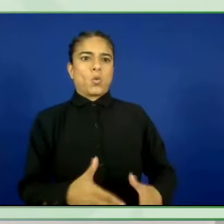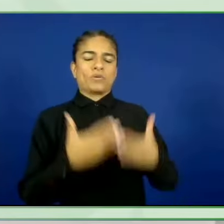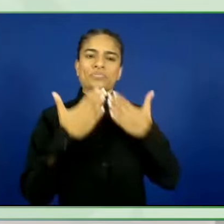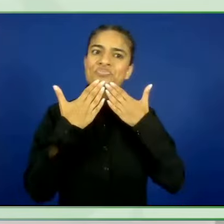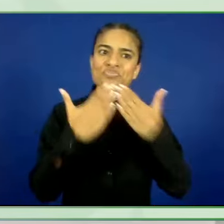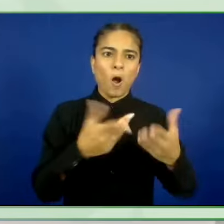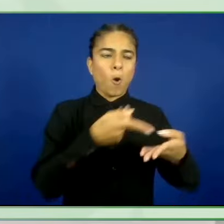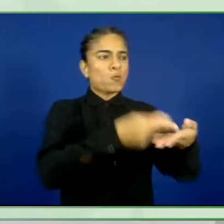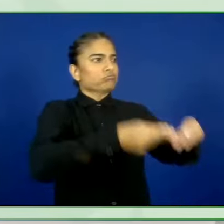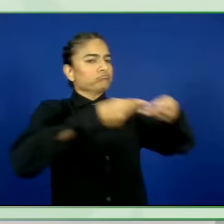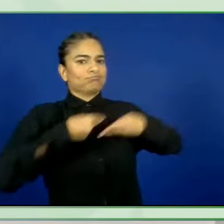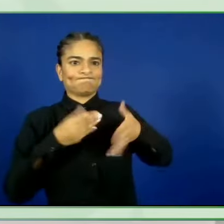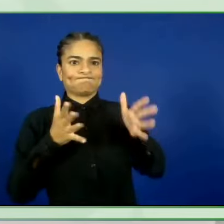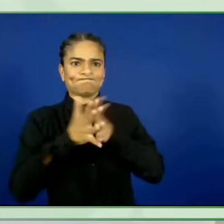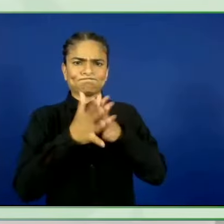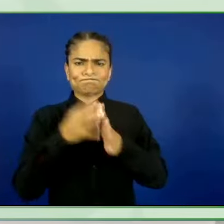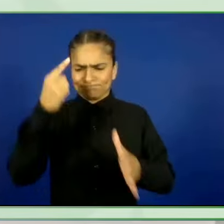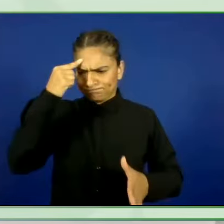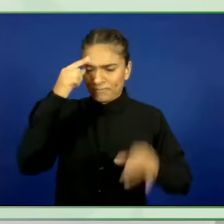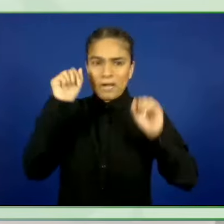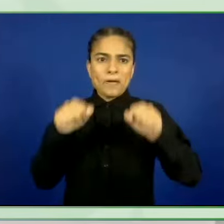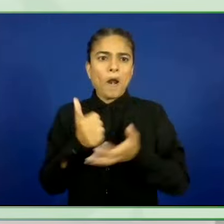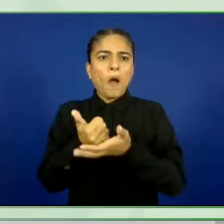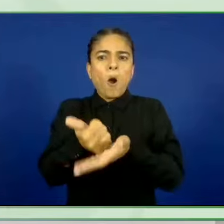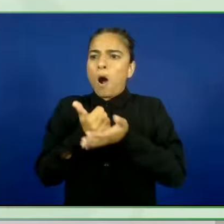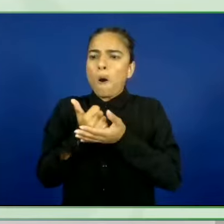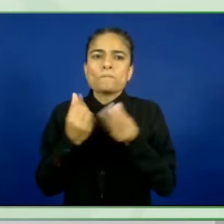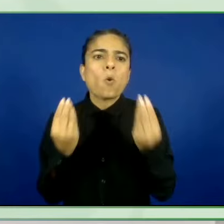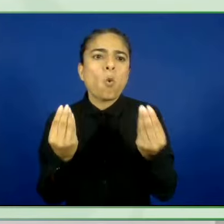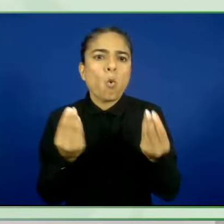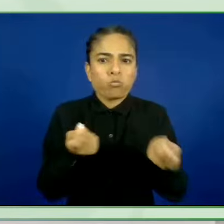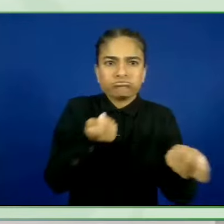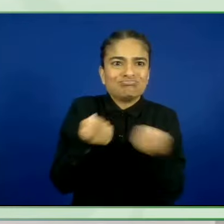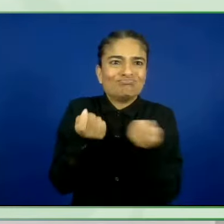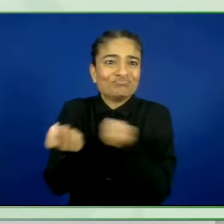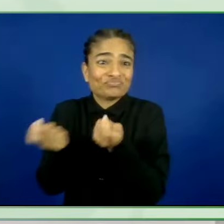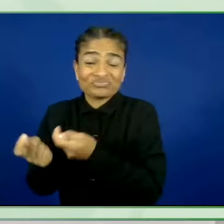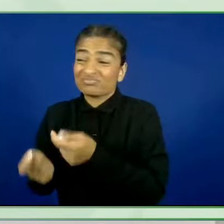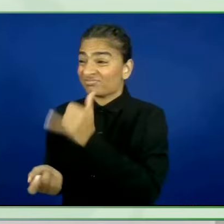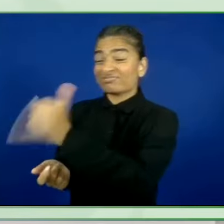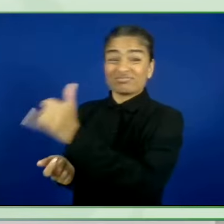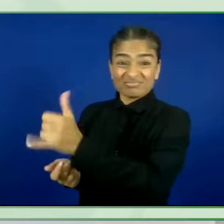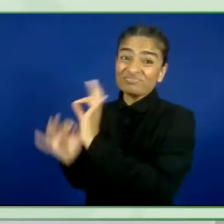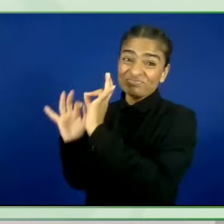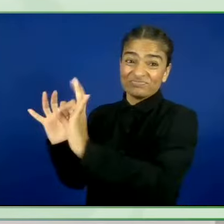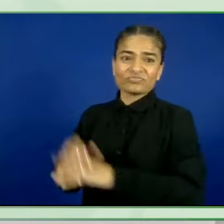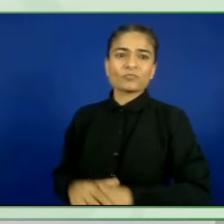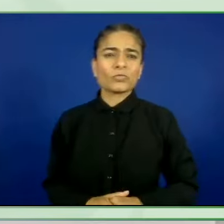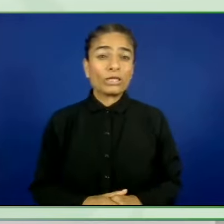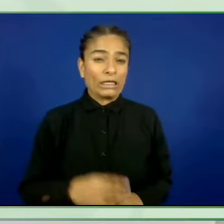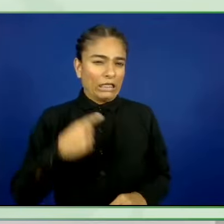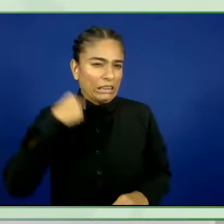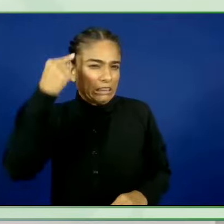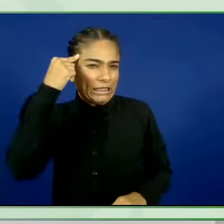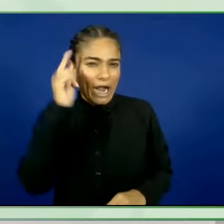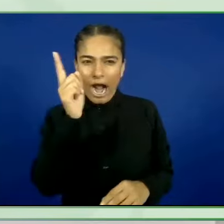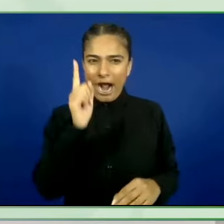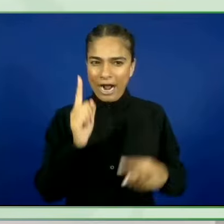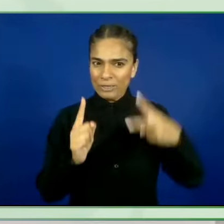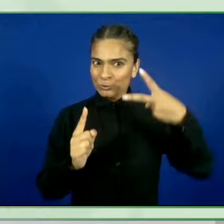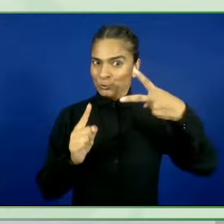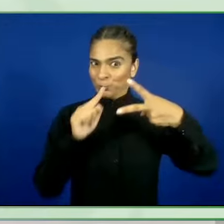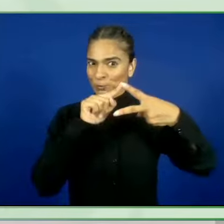Yes, definitely. Great. I think I've probably got time for 2 more specific questions. The next one is, you